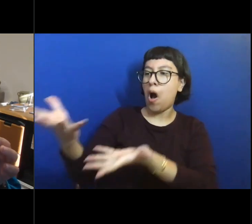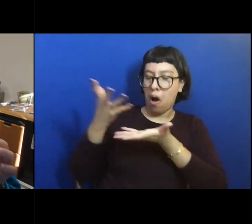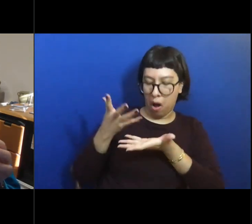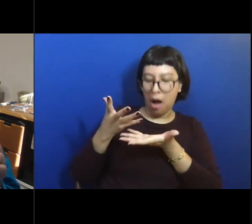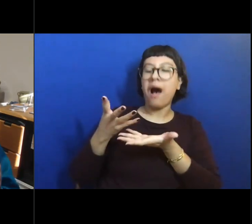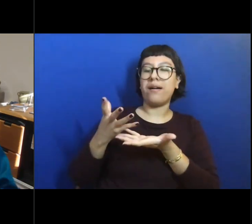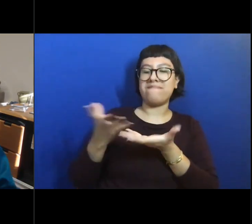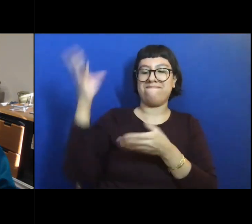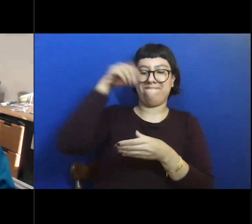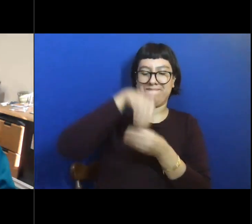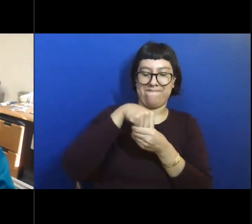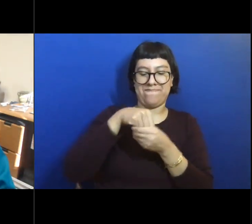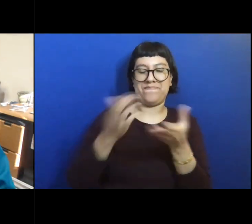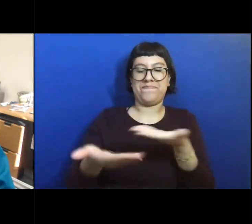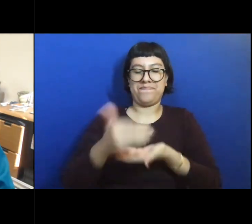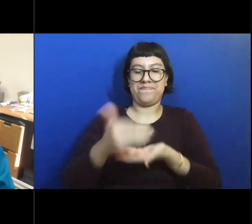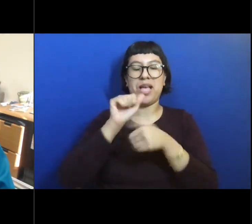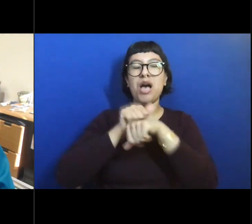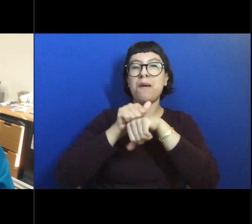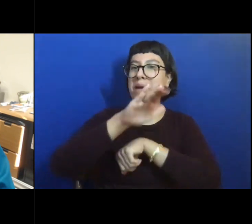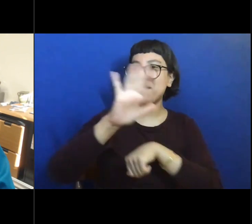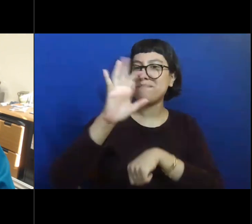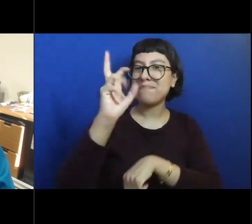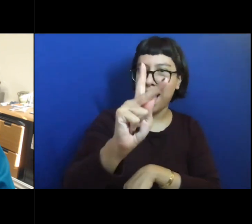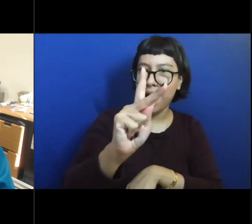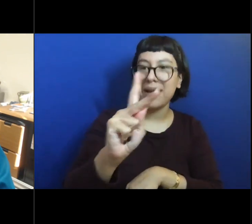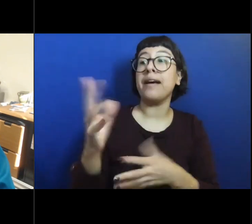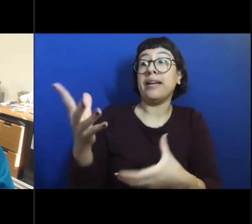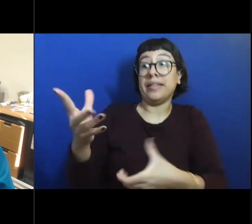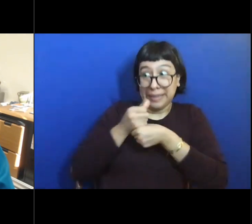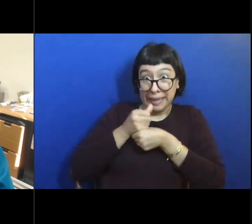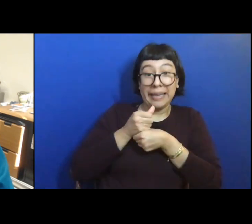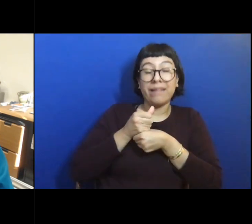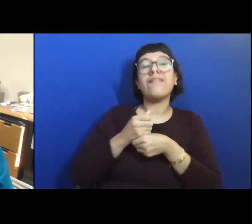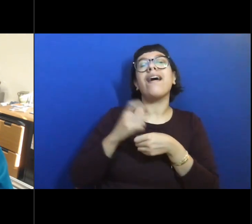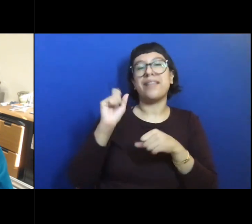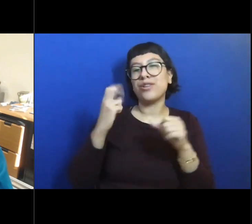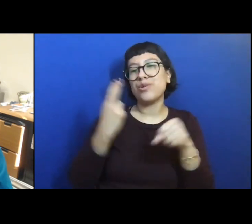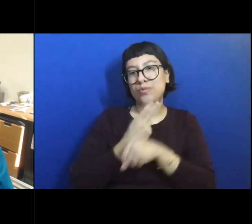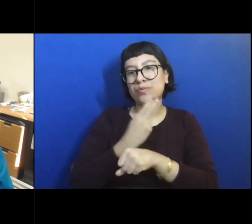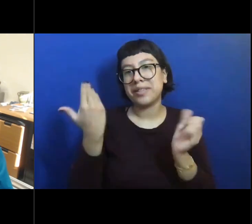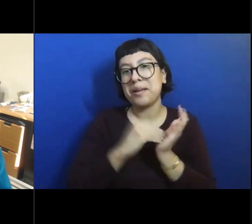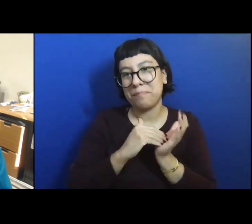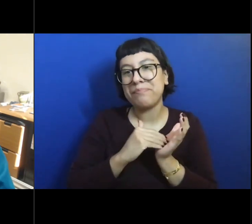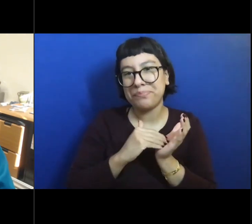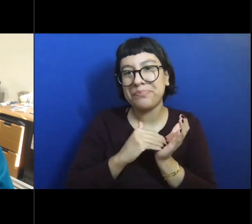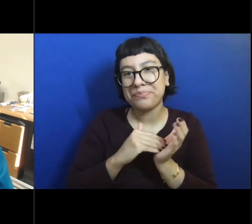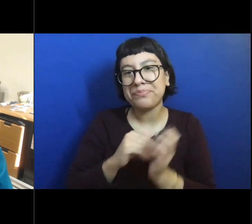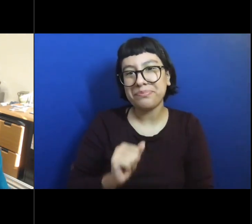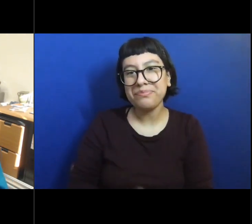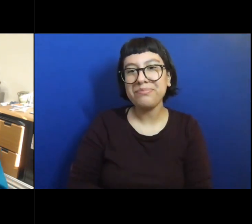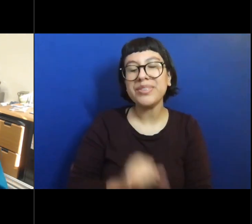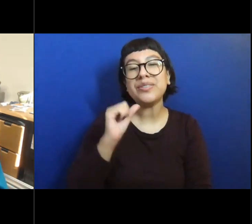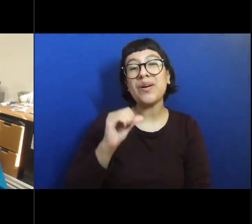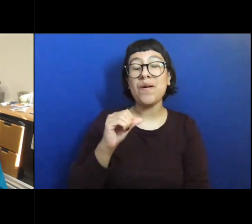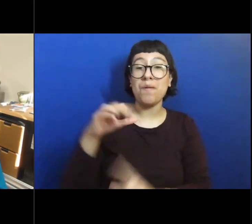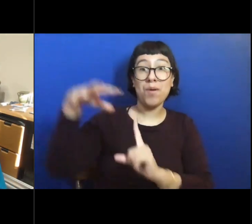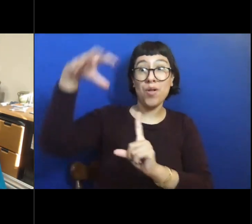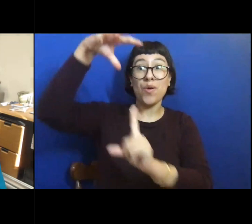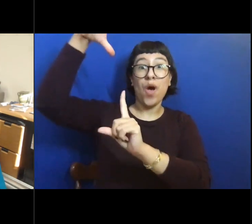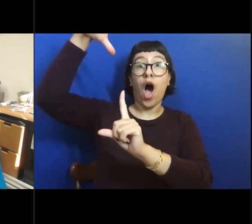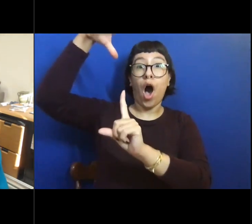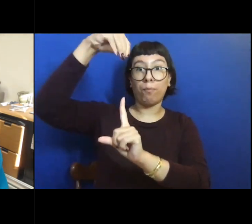we can fix it back up and use it again. So we do get some of our weather balloons back. They go up, they pop, they float back down to